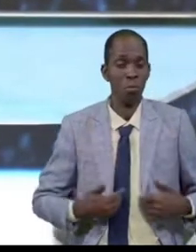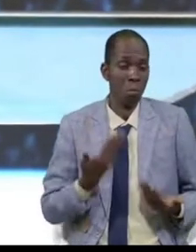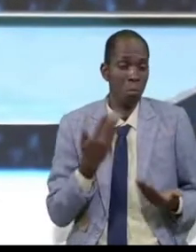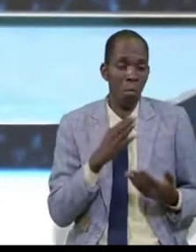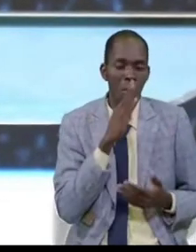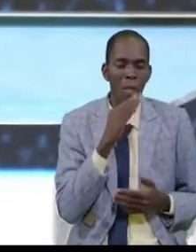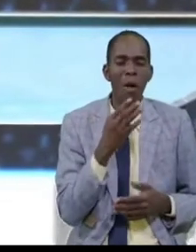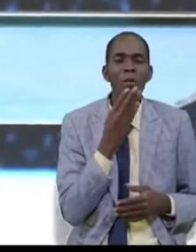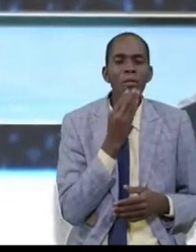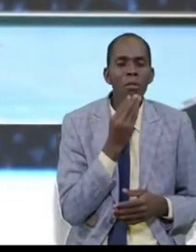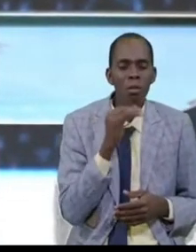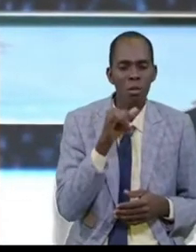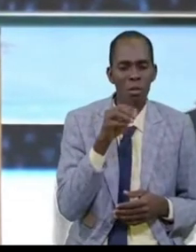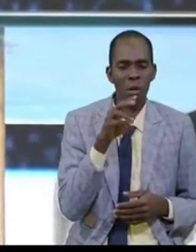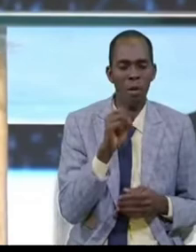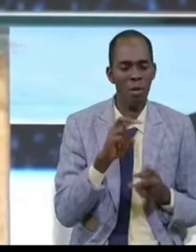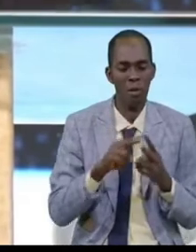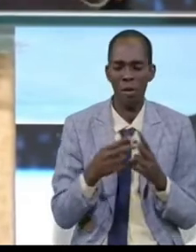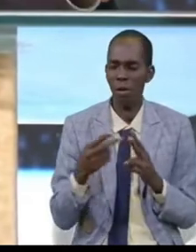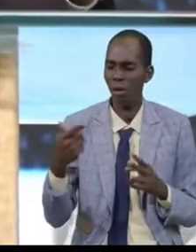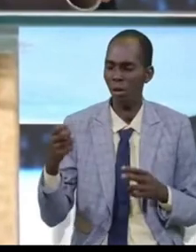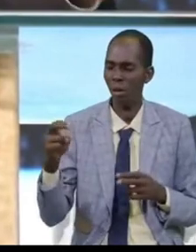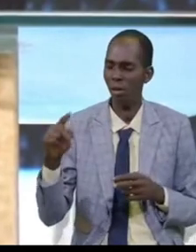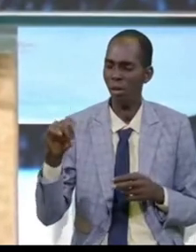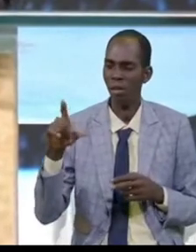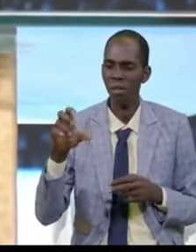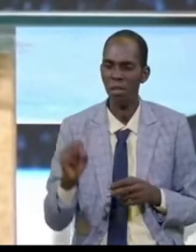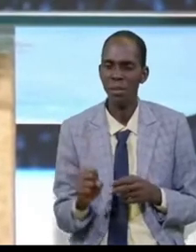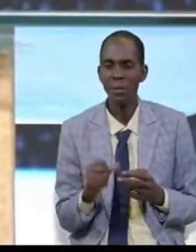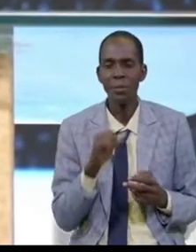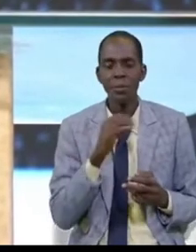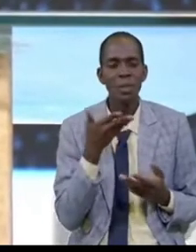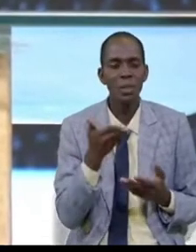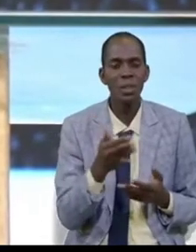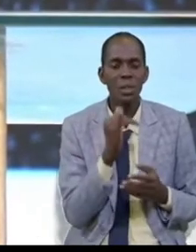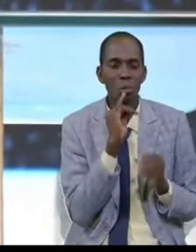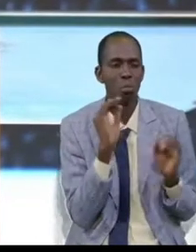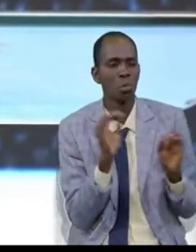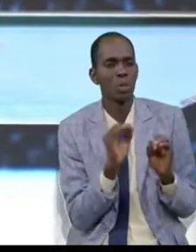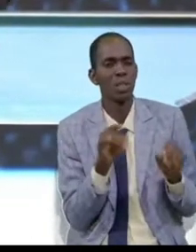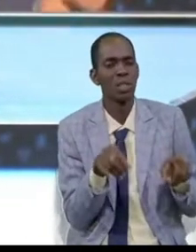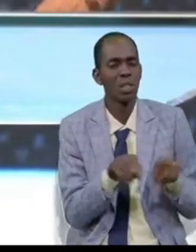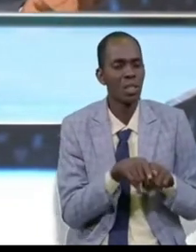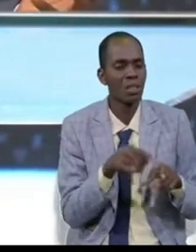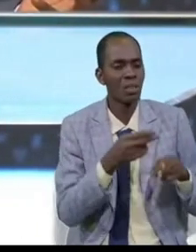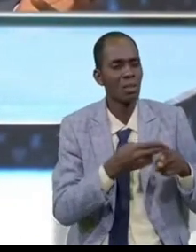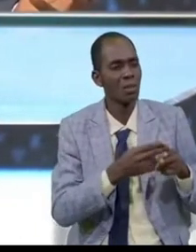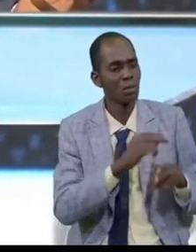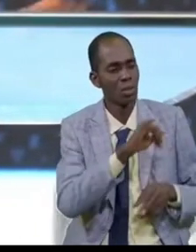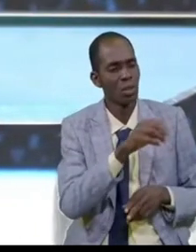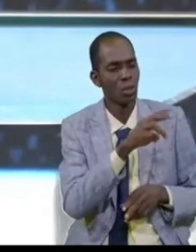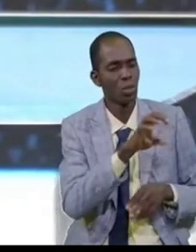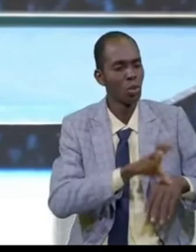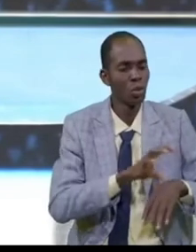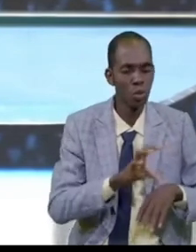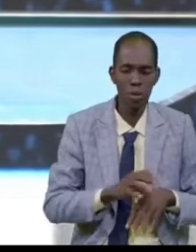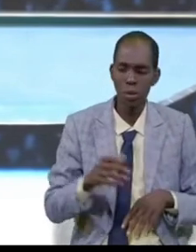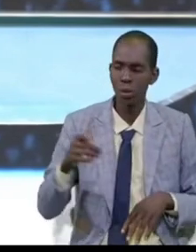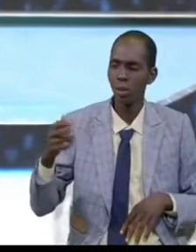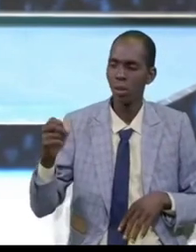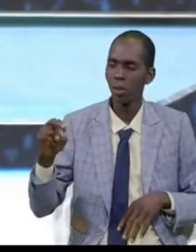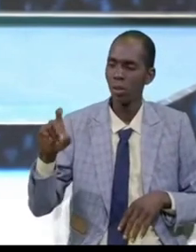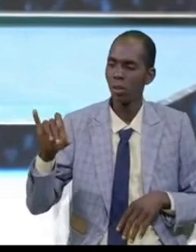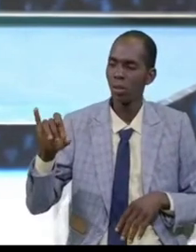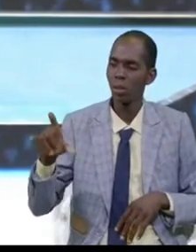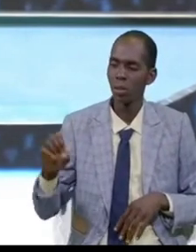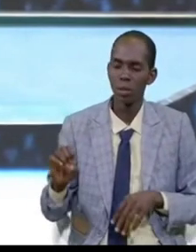or Gentiles, there's no Jewish church and Gentile church. The Jewish people and the Gentile people, when